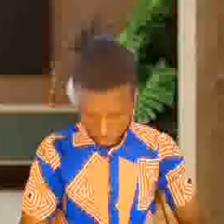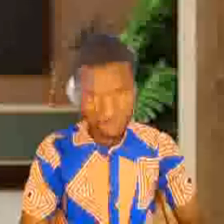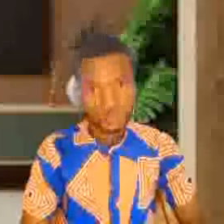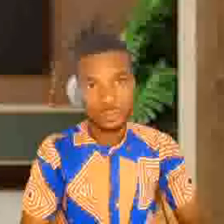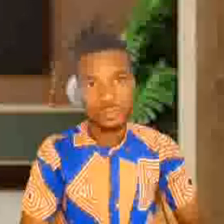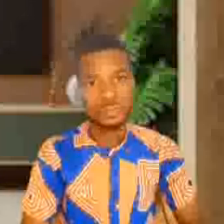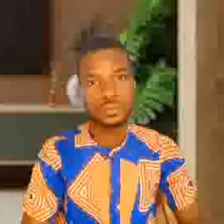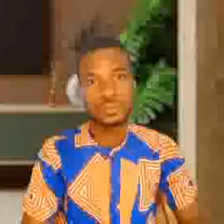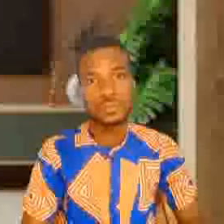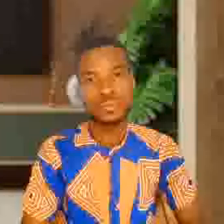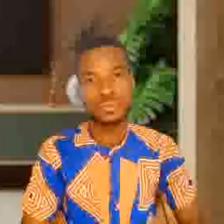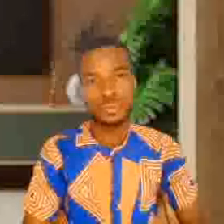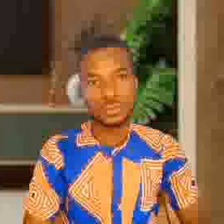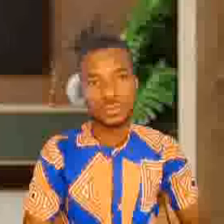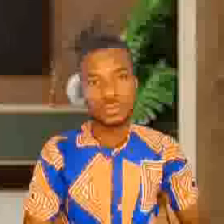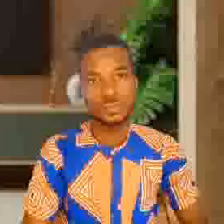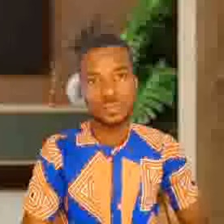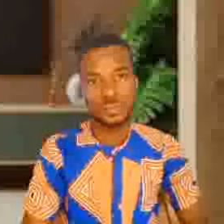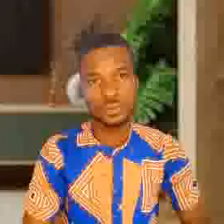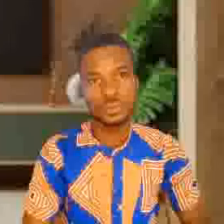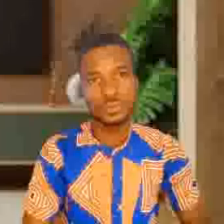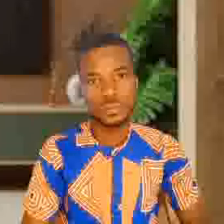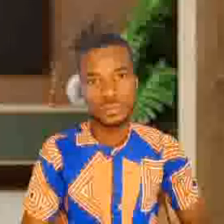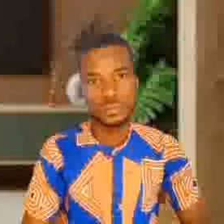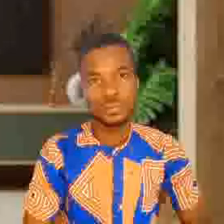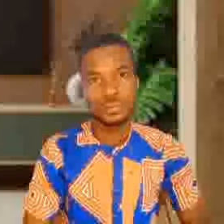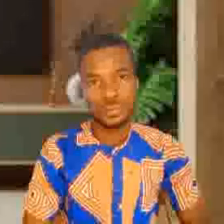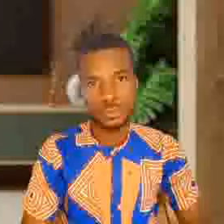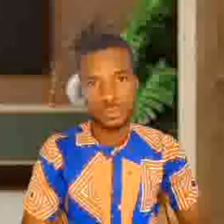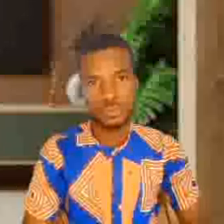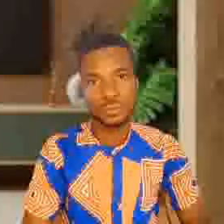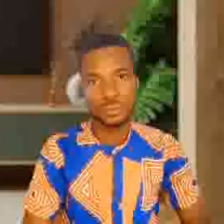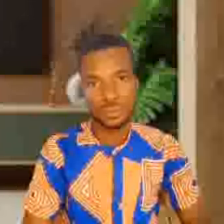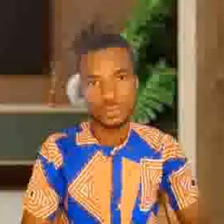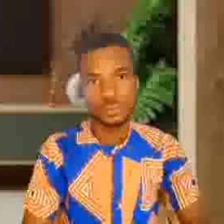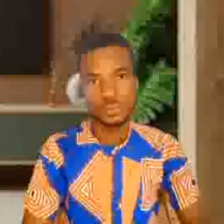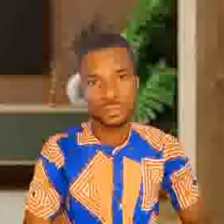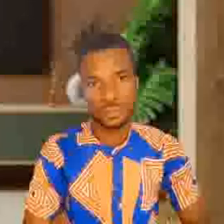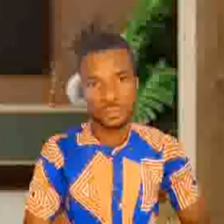What I'm telling you is on the 20th of October,